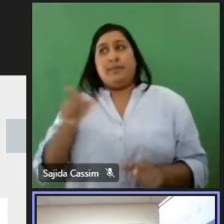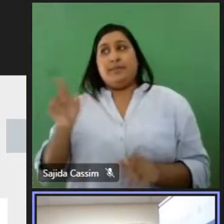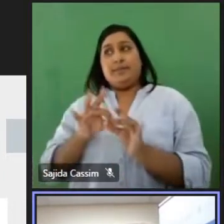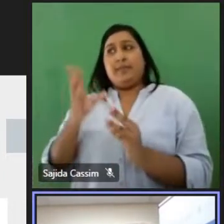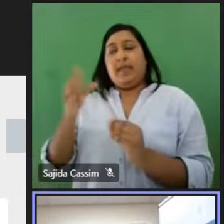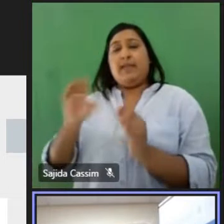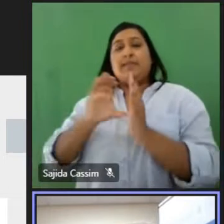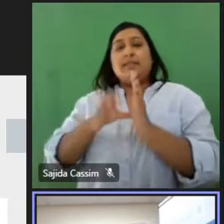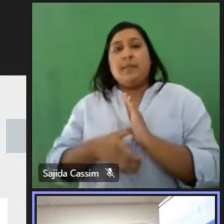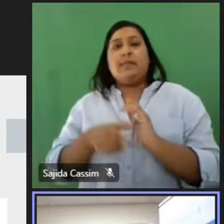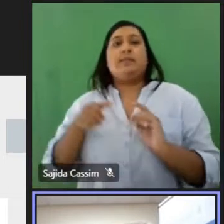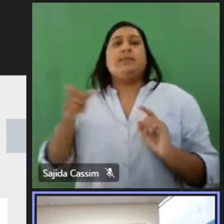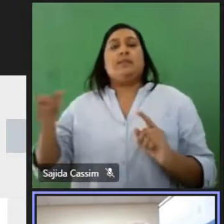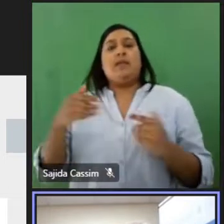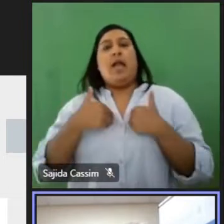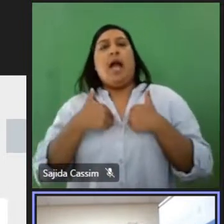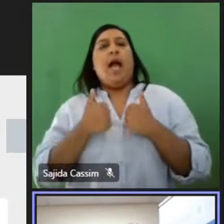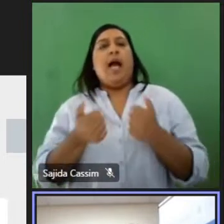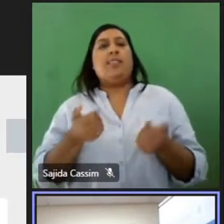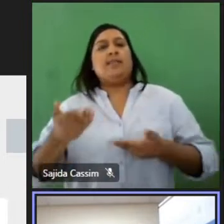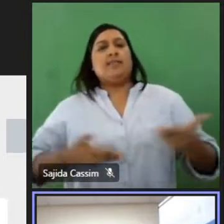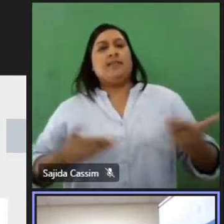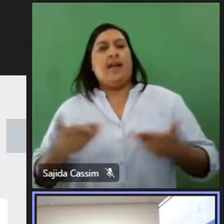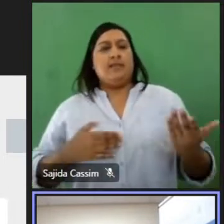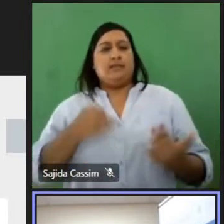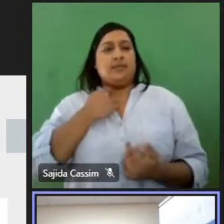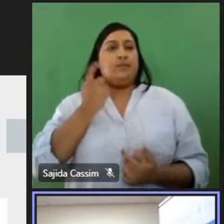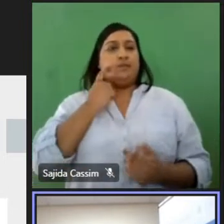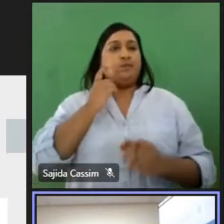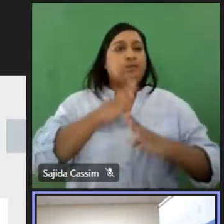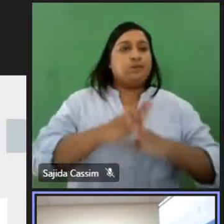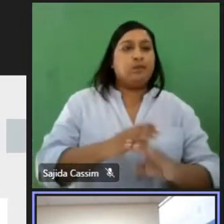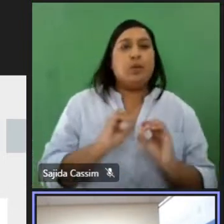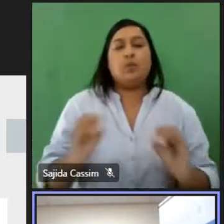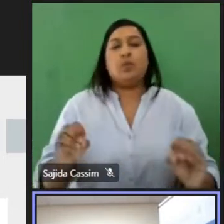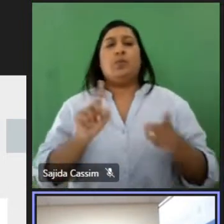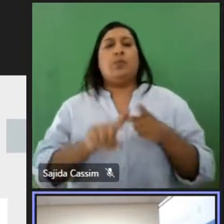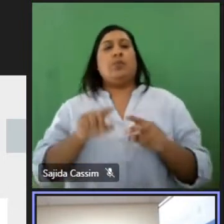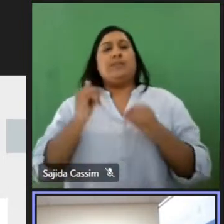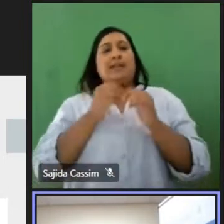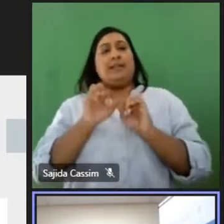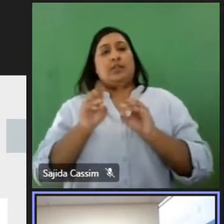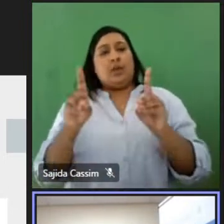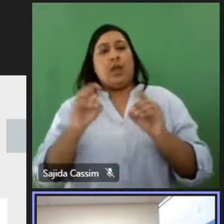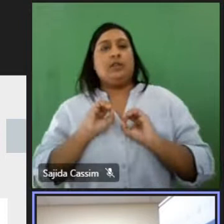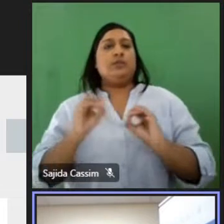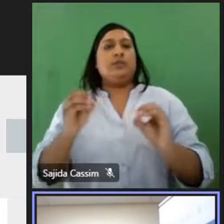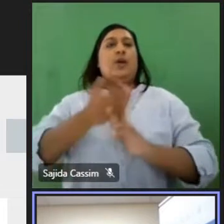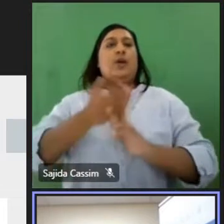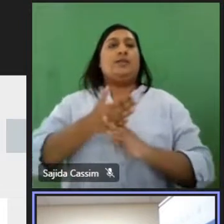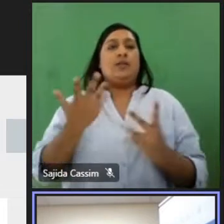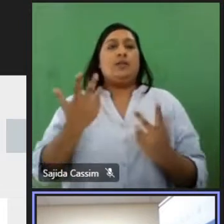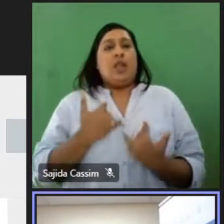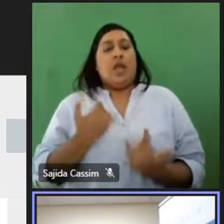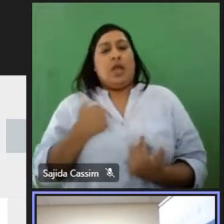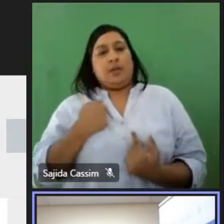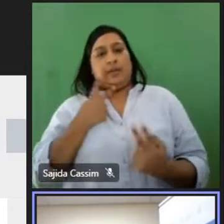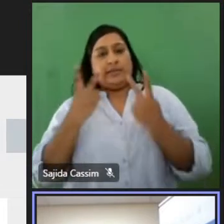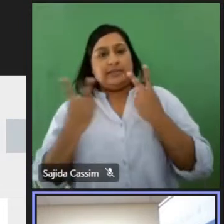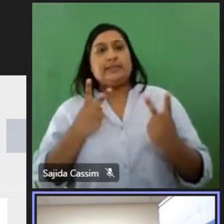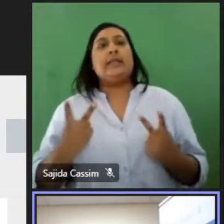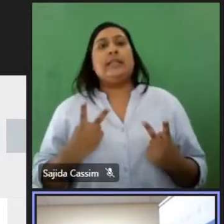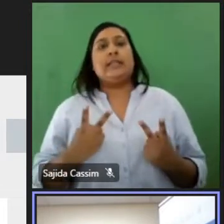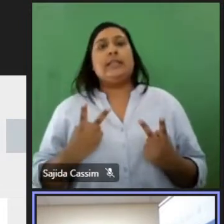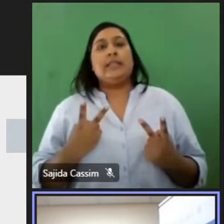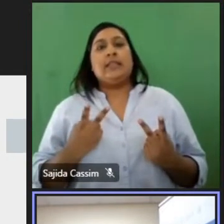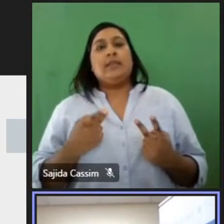sexual reproductive health services and comprehensive sexuality education. So of course, we were now interested to see